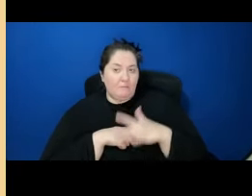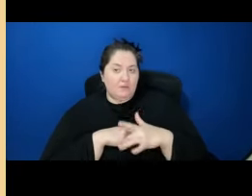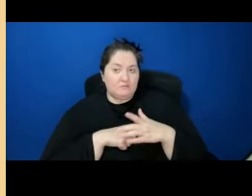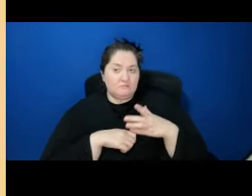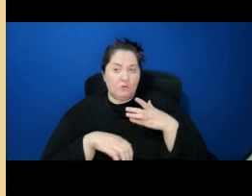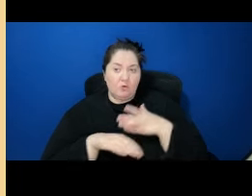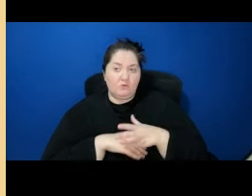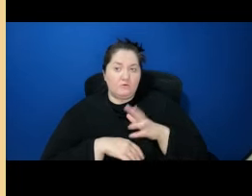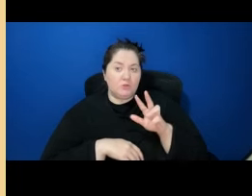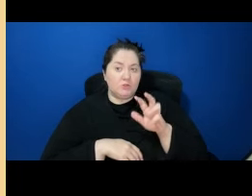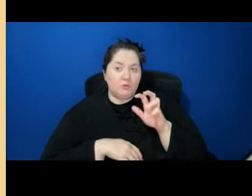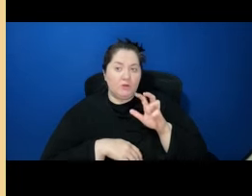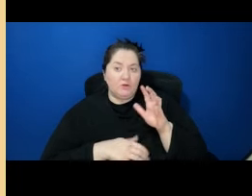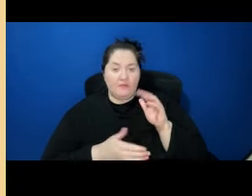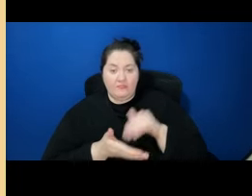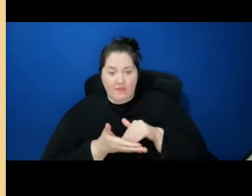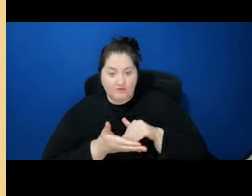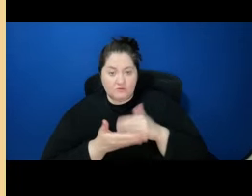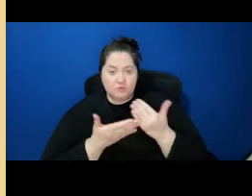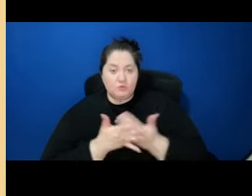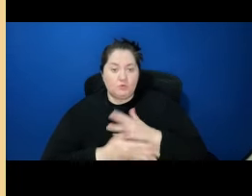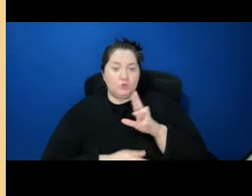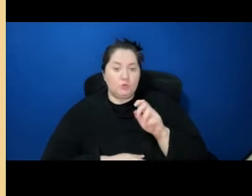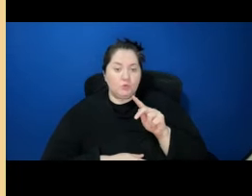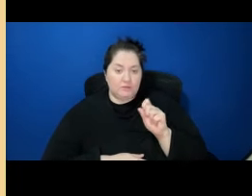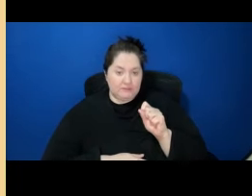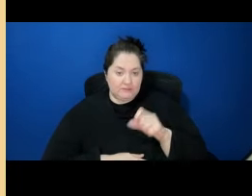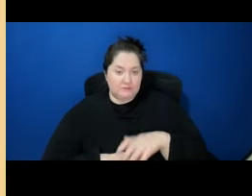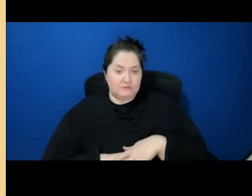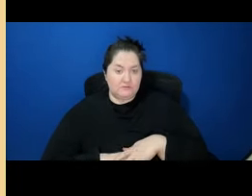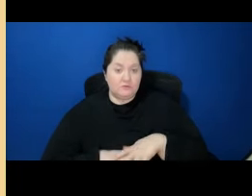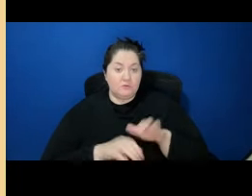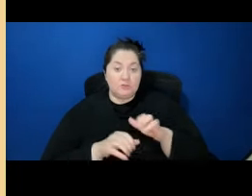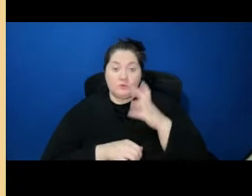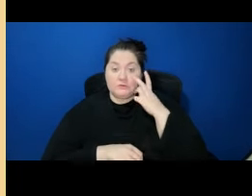of 200,000 potential new units. So if we do see